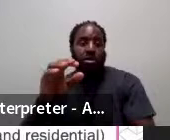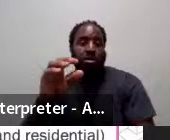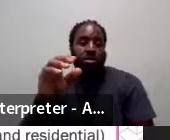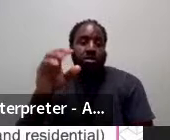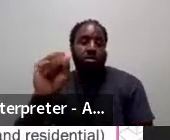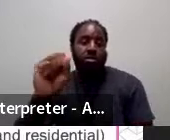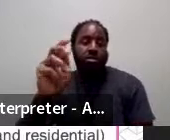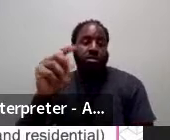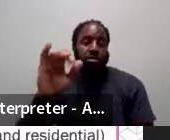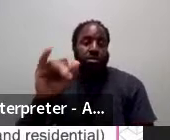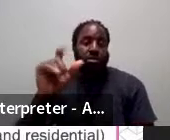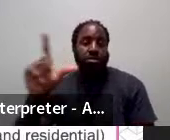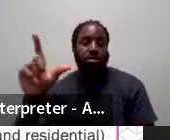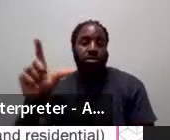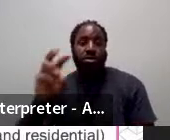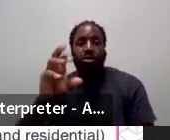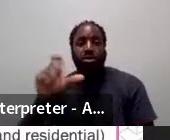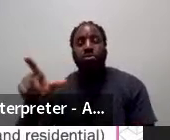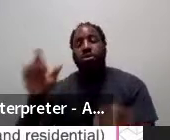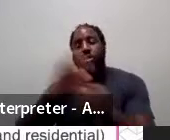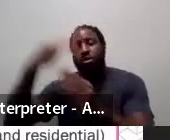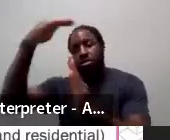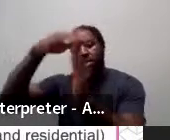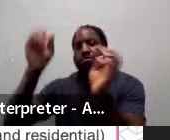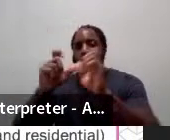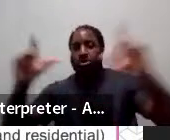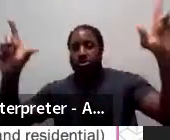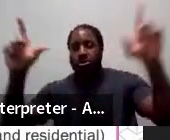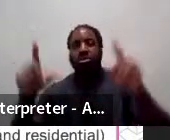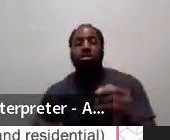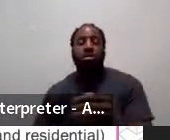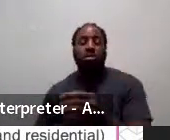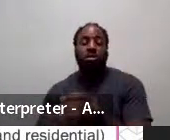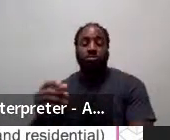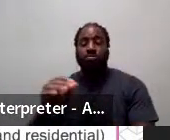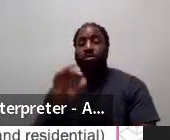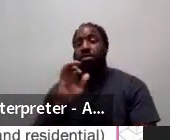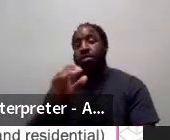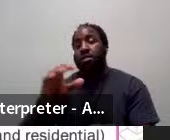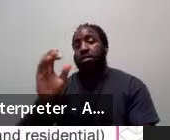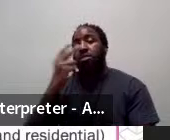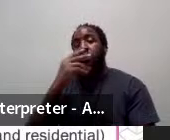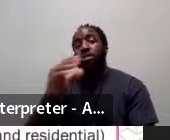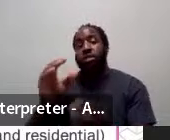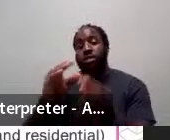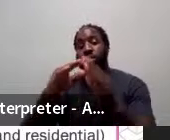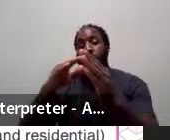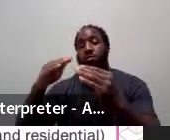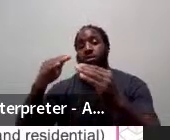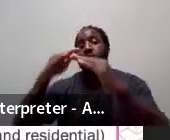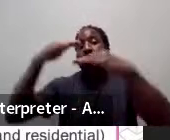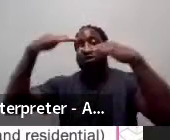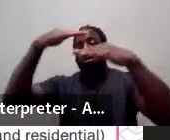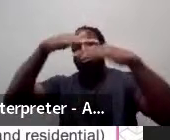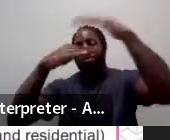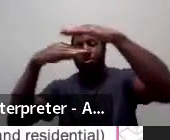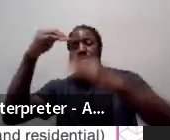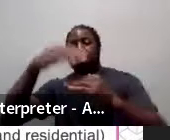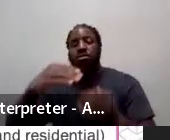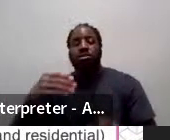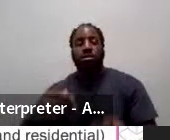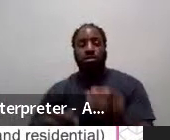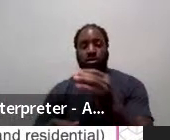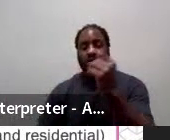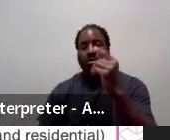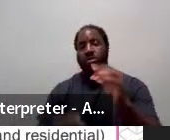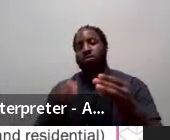Road, it's more on the top of your screen, R6-1 districts and C24 overlays are proposed, providing a transition